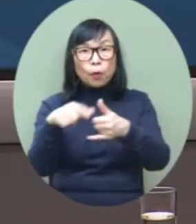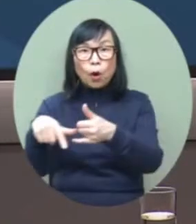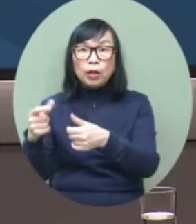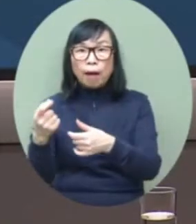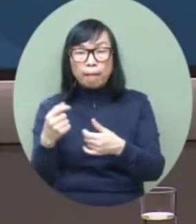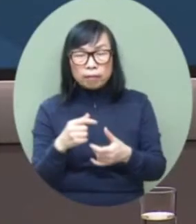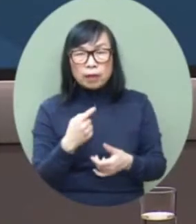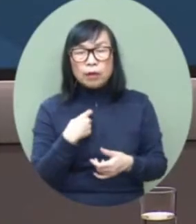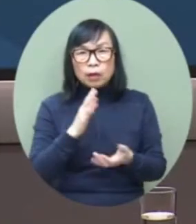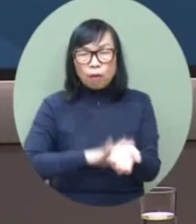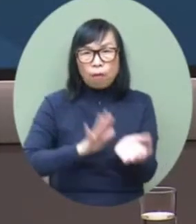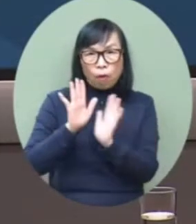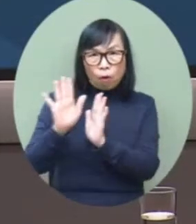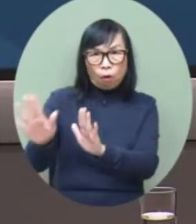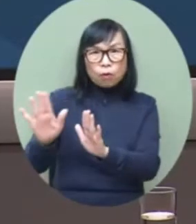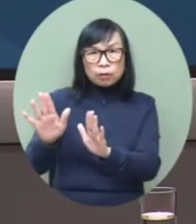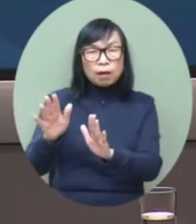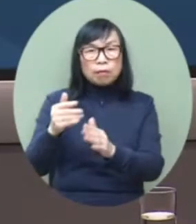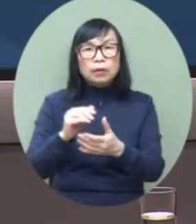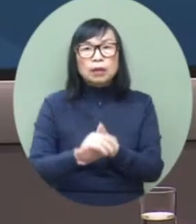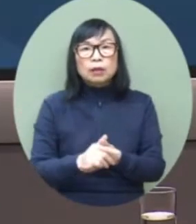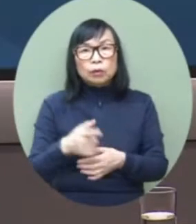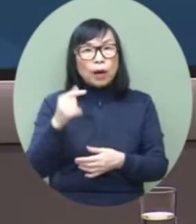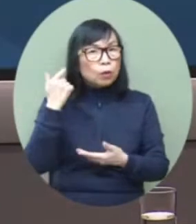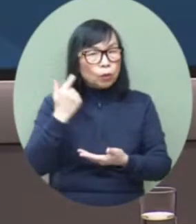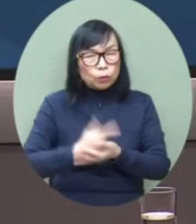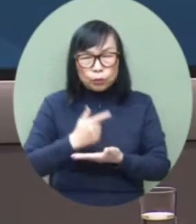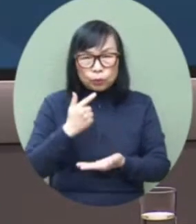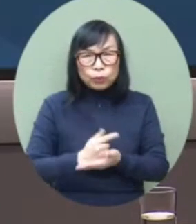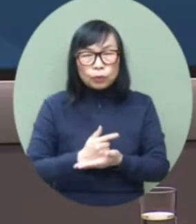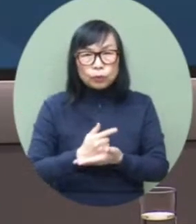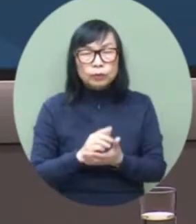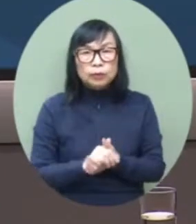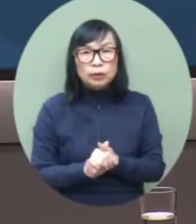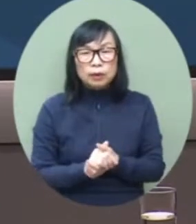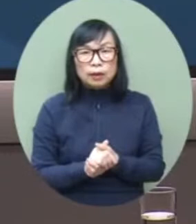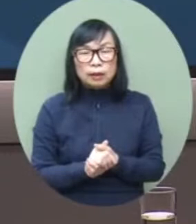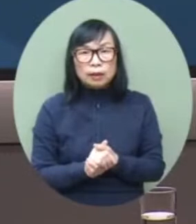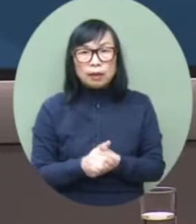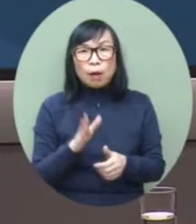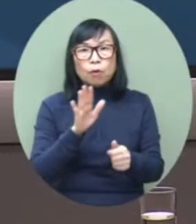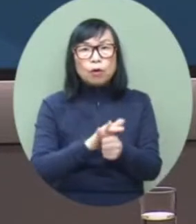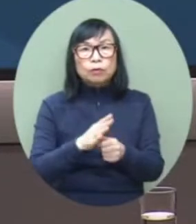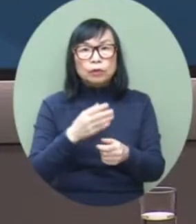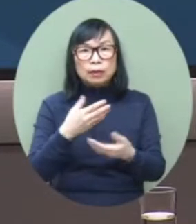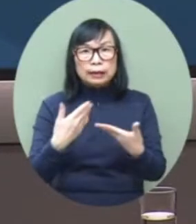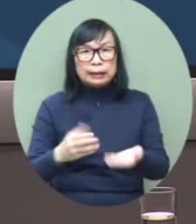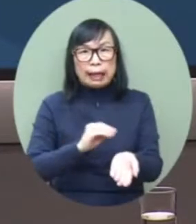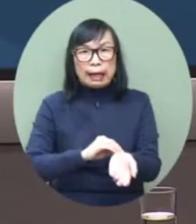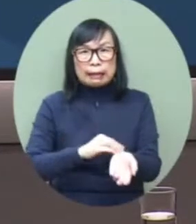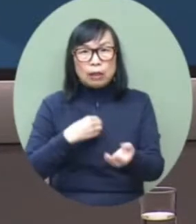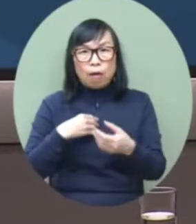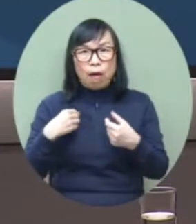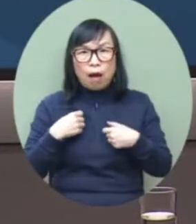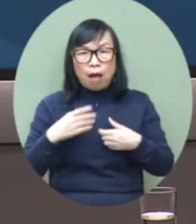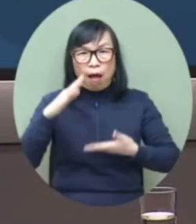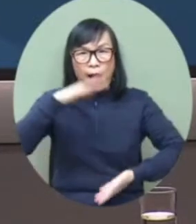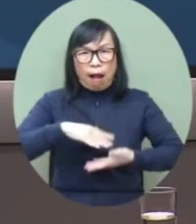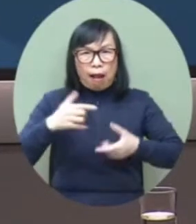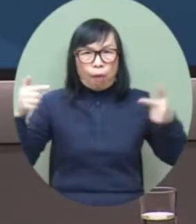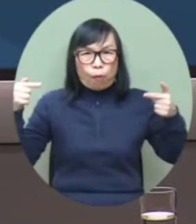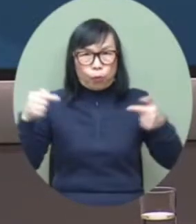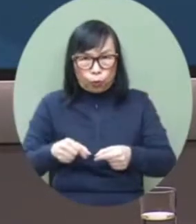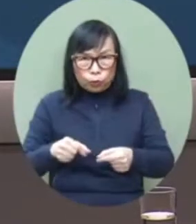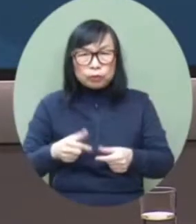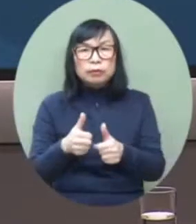observe personal and hand hygiene. Every step that we take will be very important in our battle against COVID